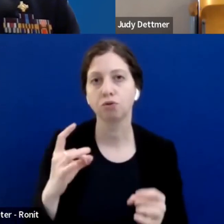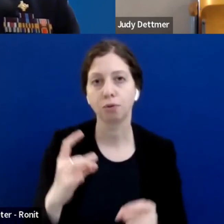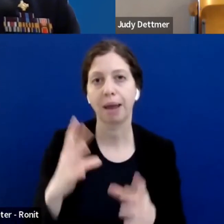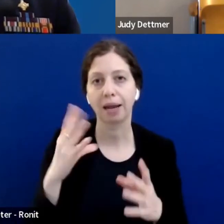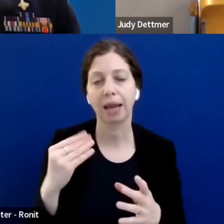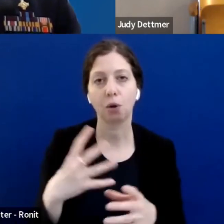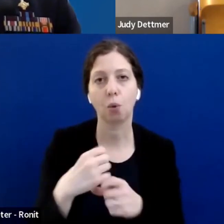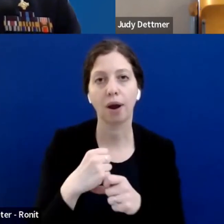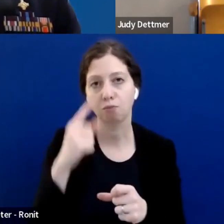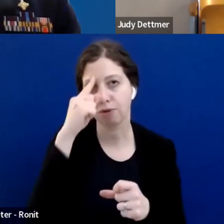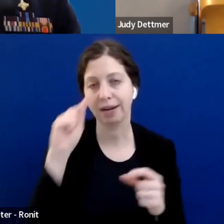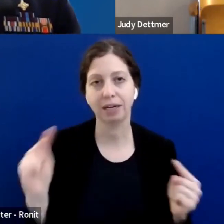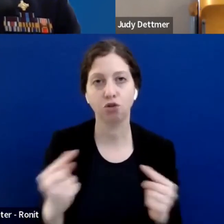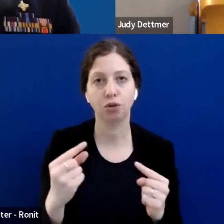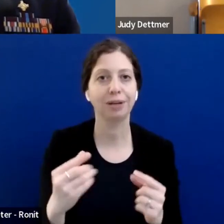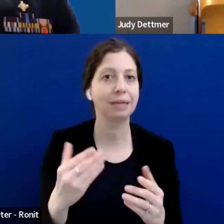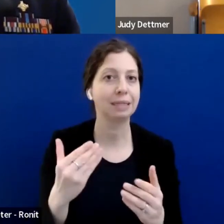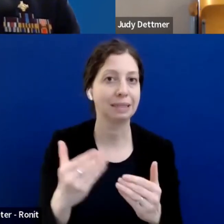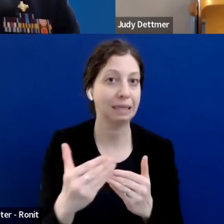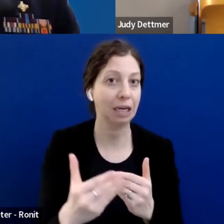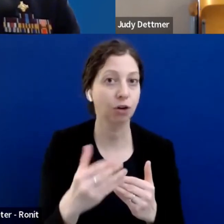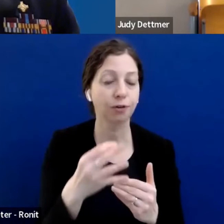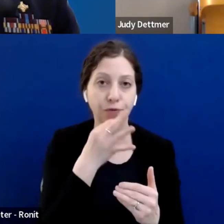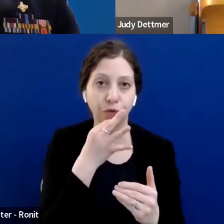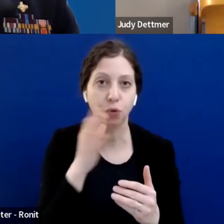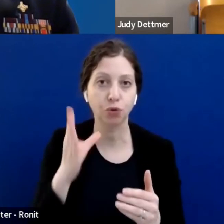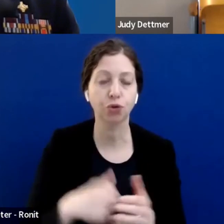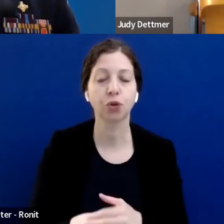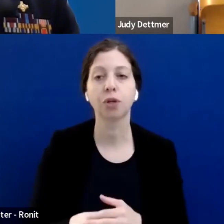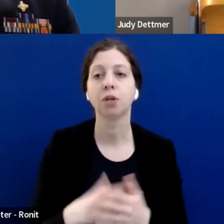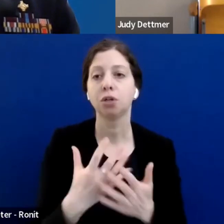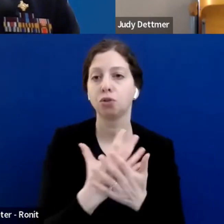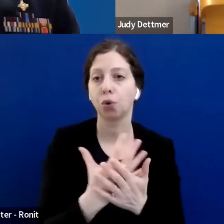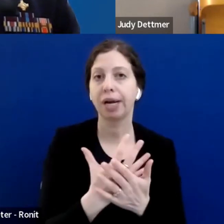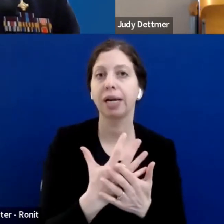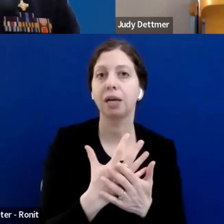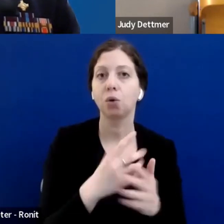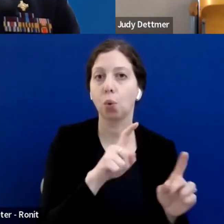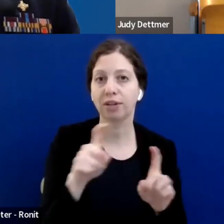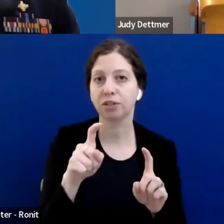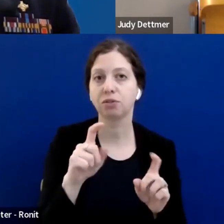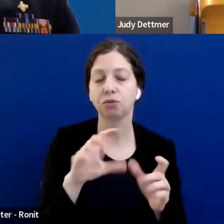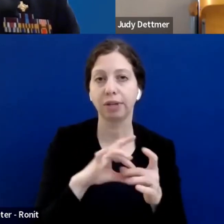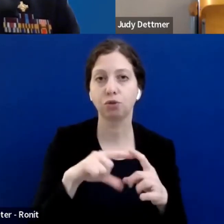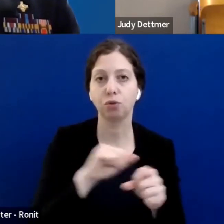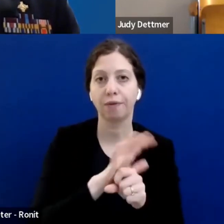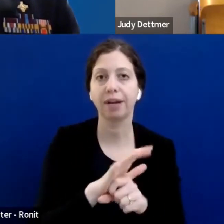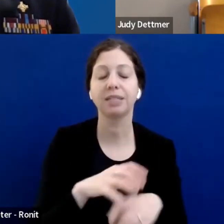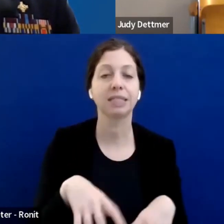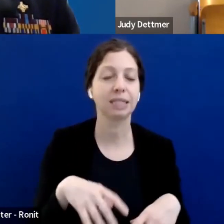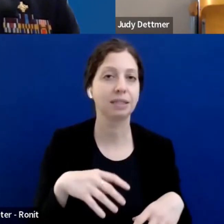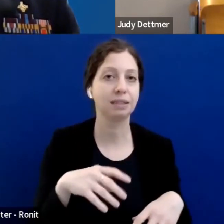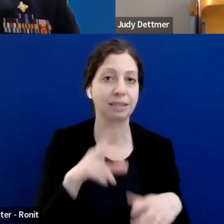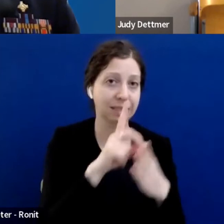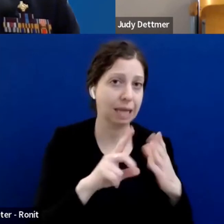injury in the near future? Are COVID-19 related brain injury screening questions being designed? Do you have any feedback regarding this